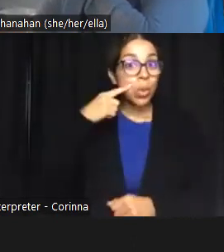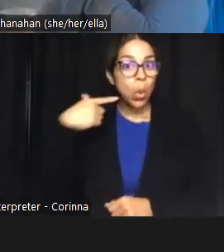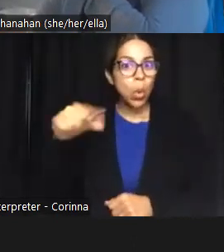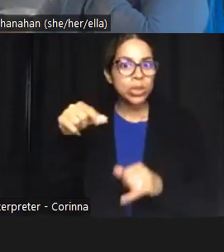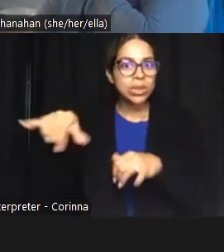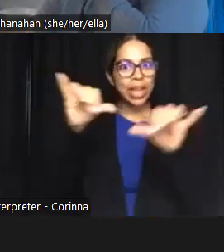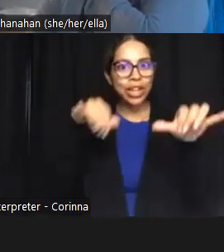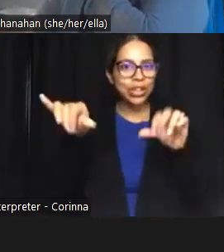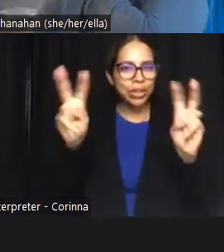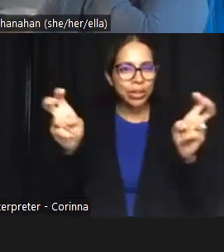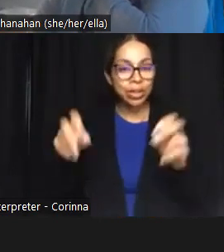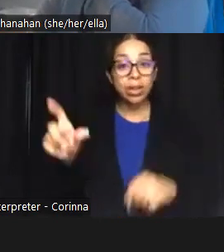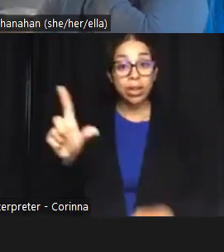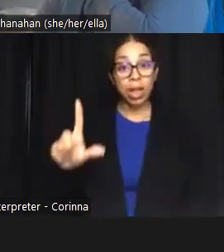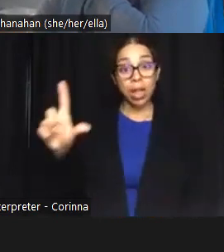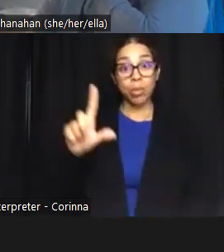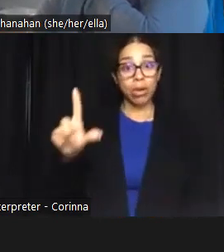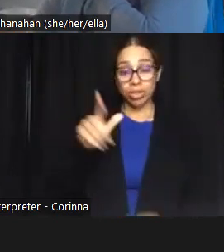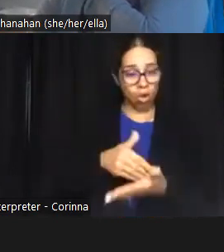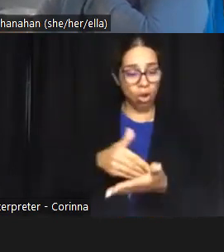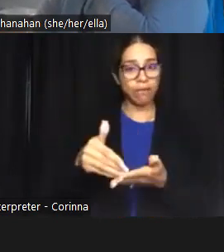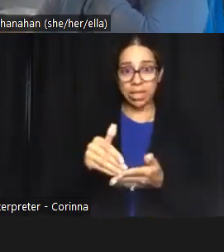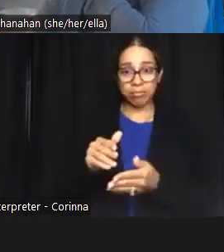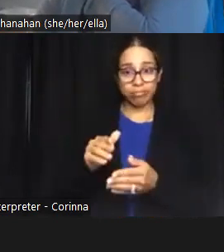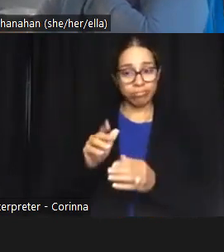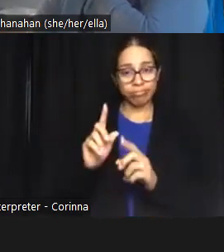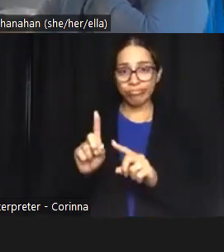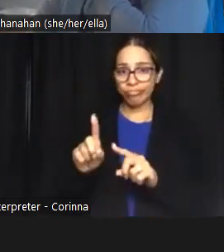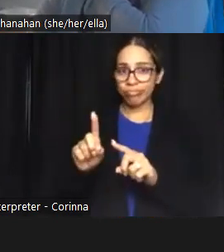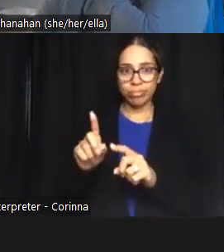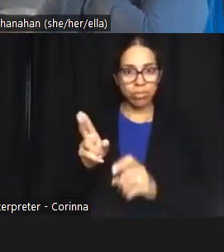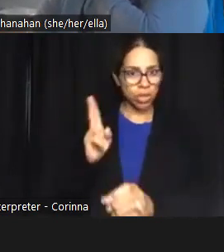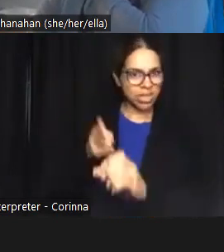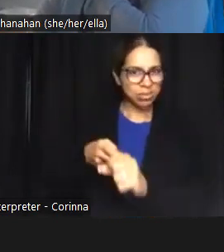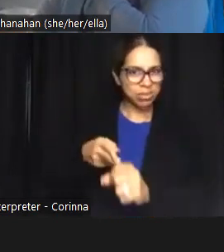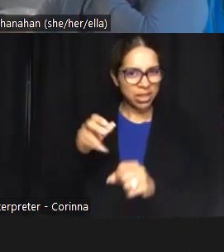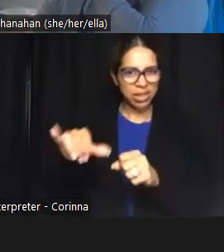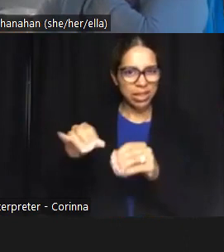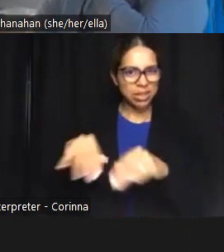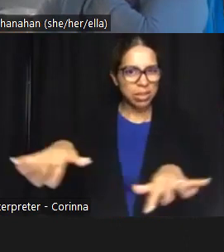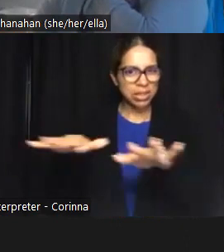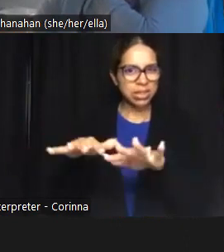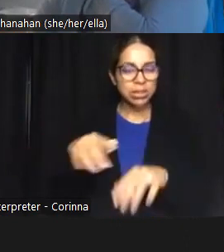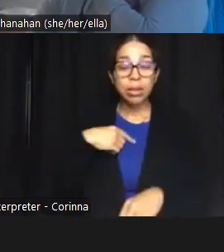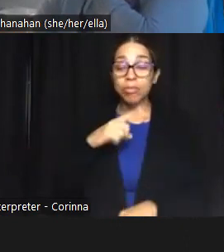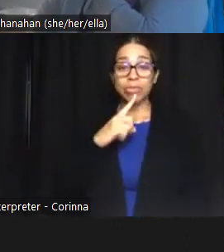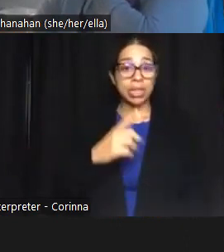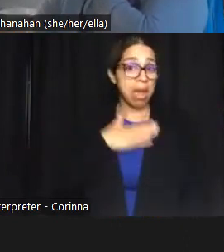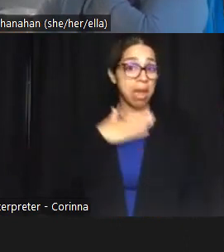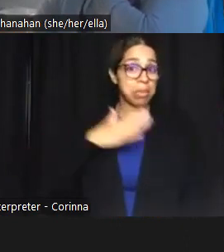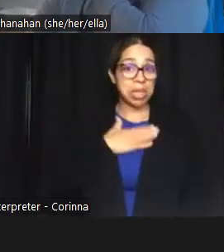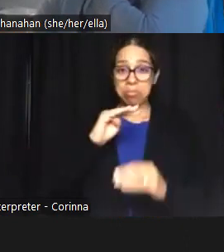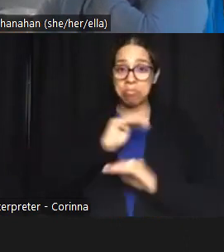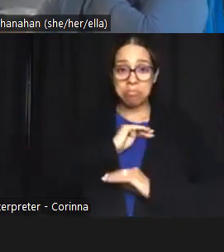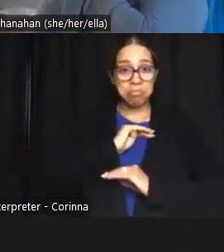quite often are really participating in that space. So I've been very happy with it. I definitely think